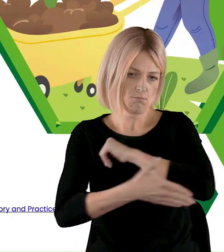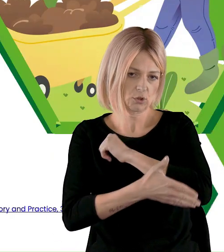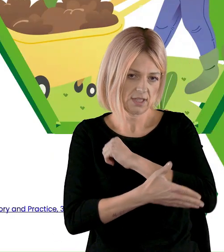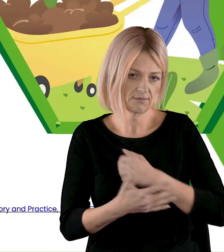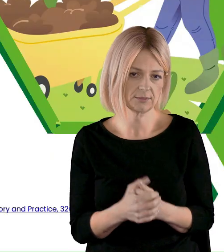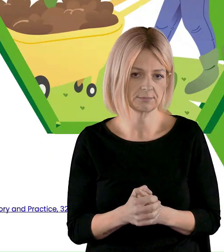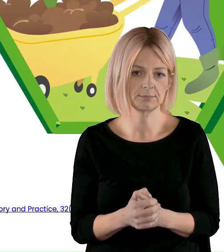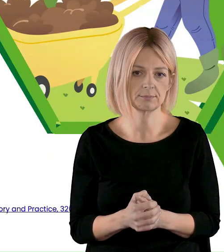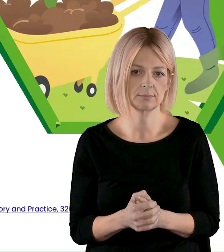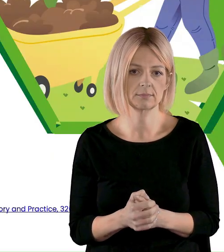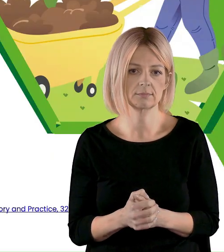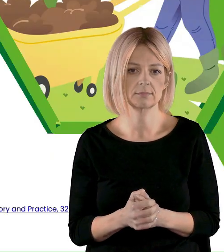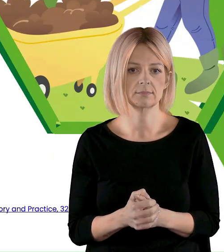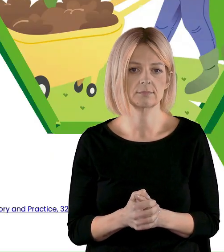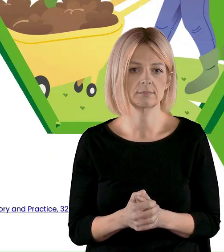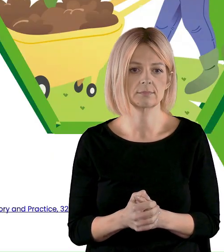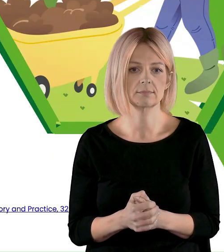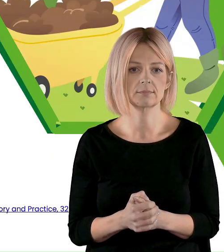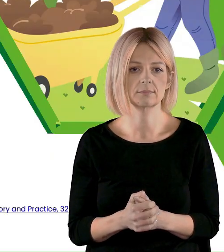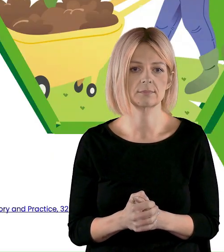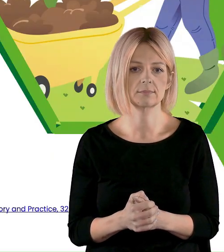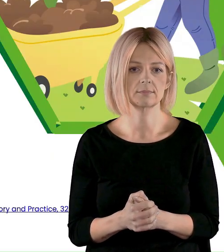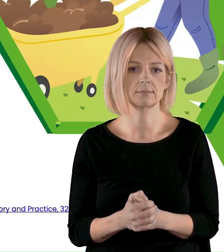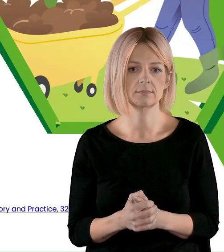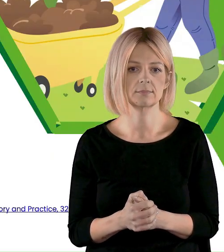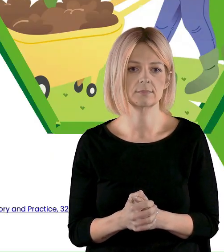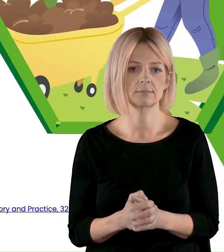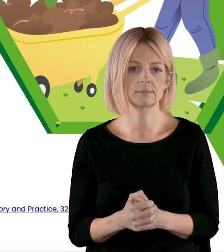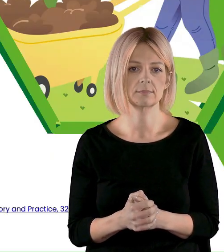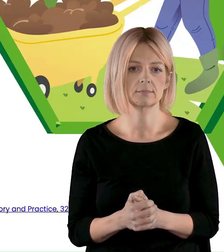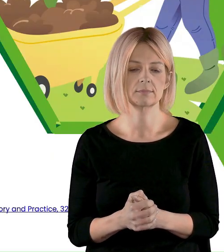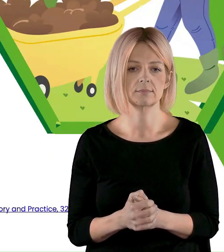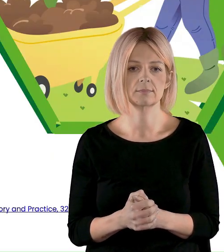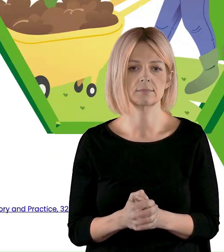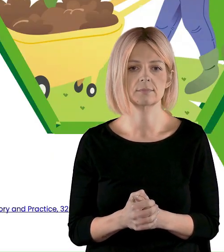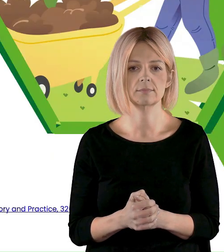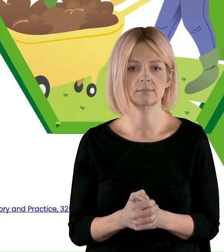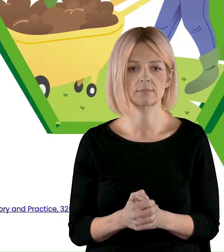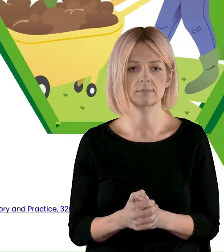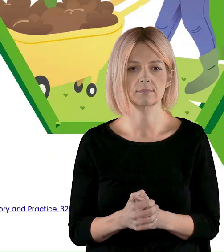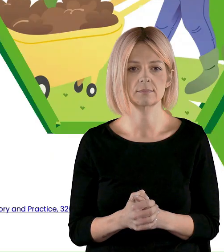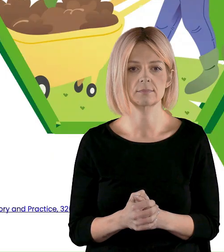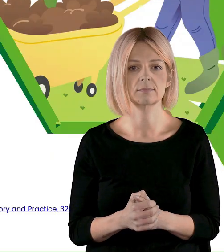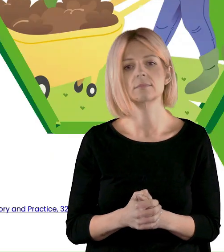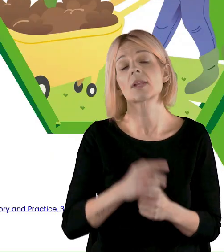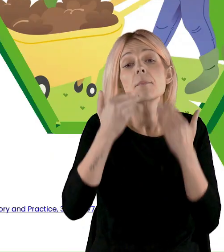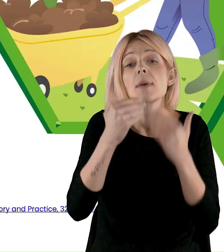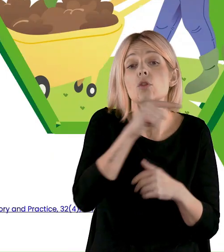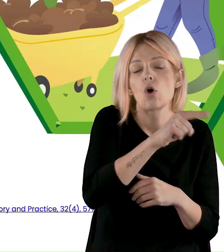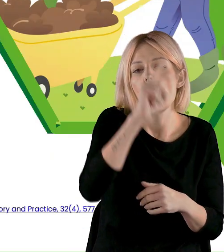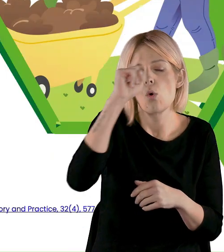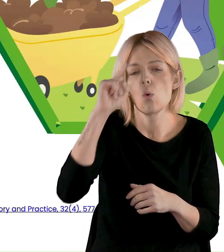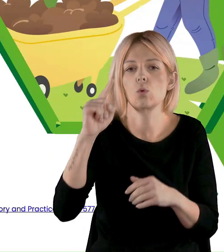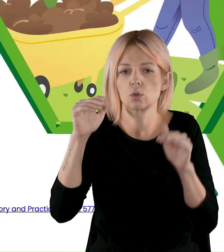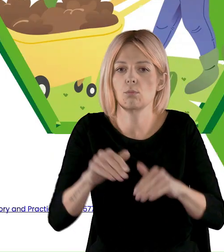abilities, knowledge, and attitudes that allow people to live and work in ways that respect the environment and